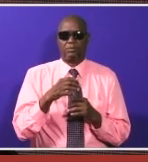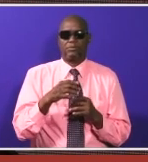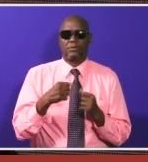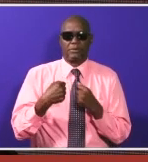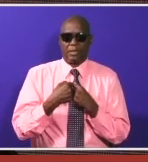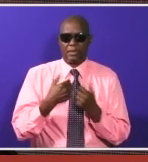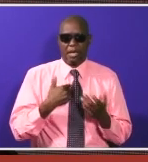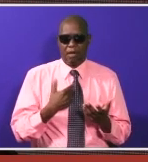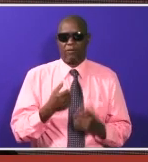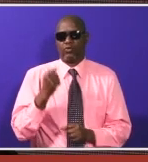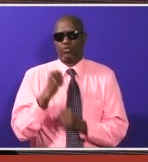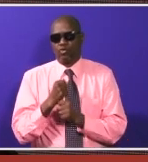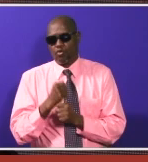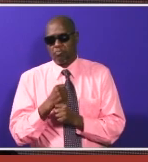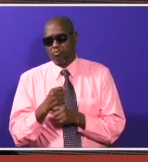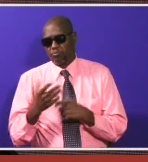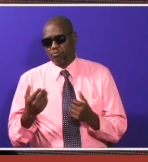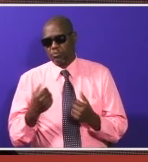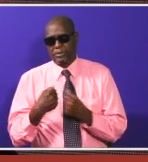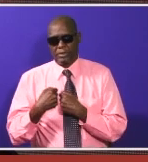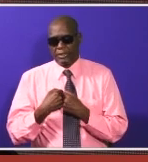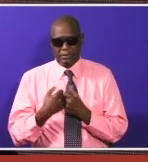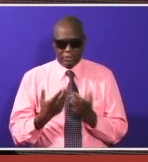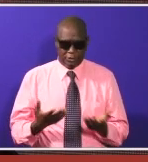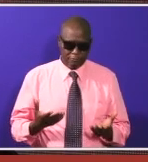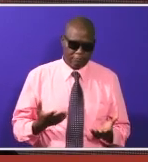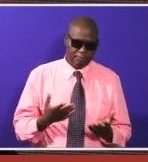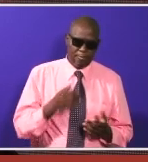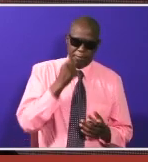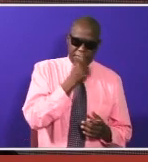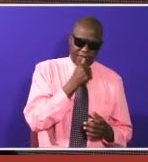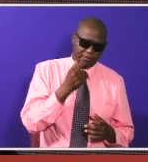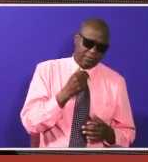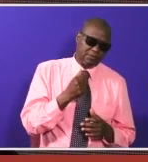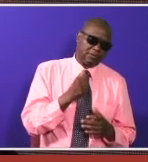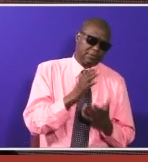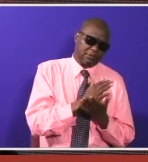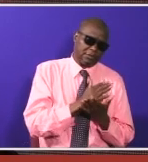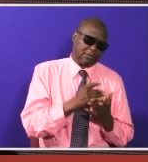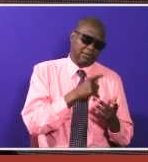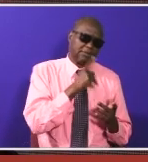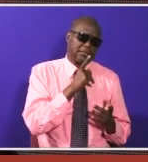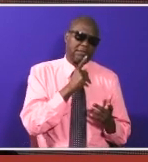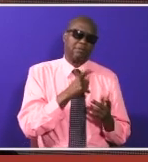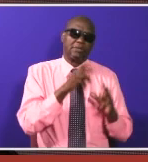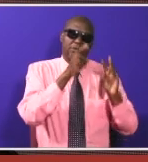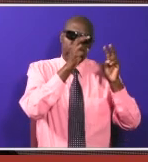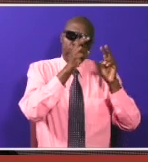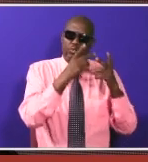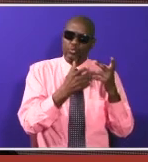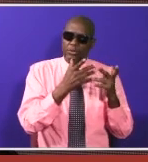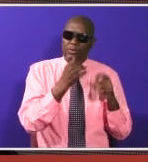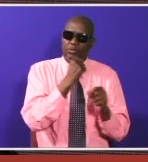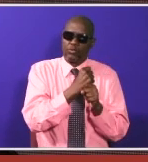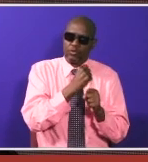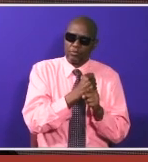of employment, what's going on in terms of employment. We went to some private sector firms where they told us what are the issues in terms of their employees when it comes